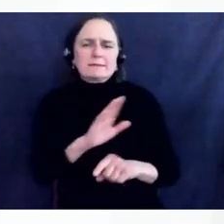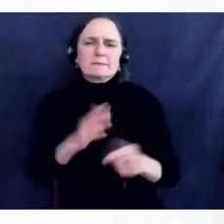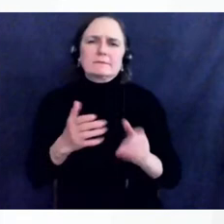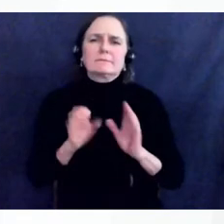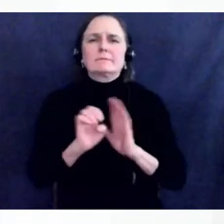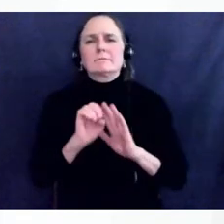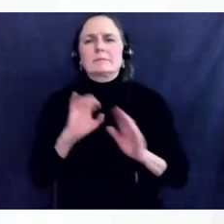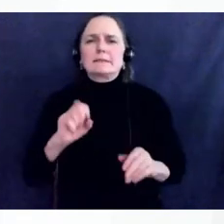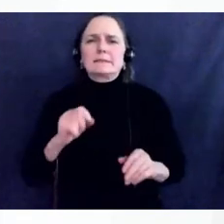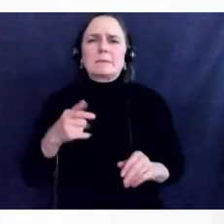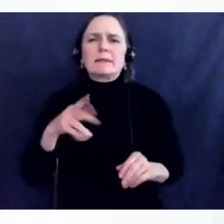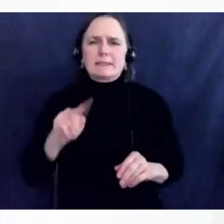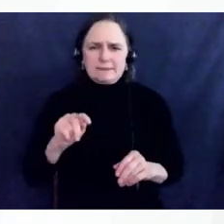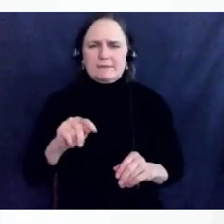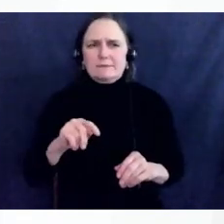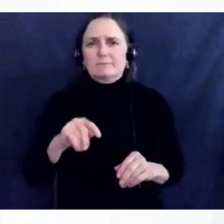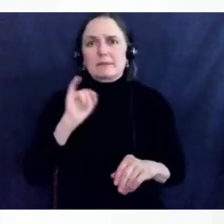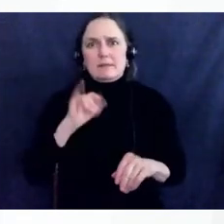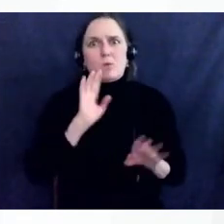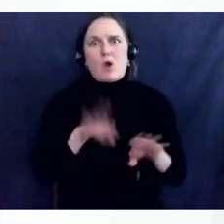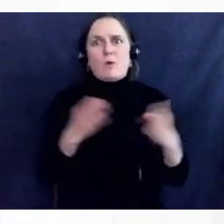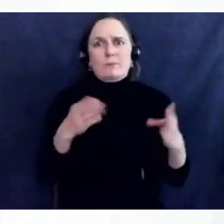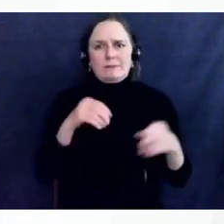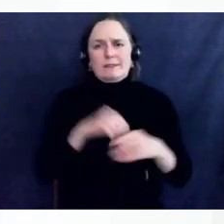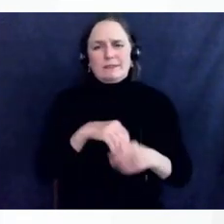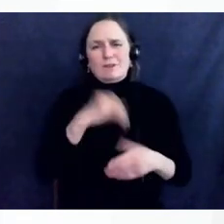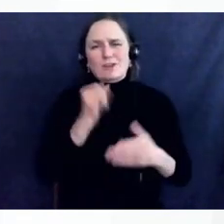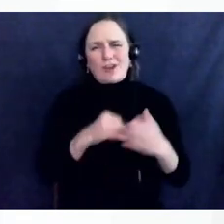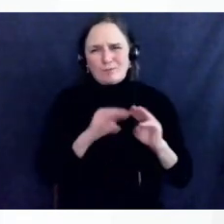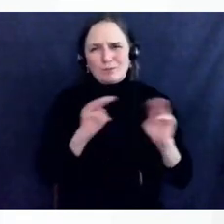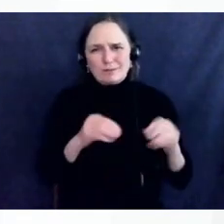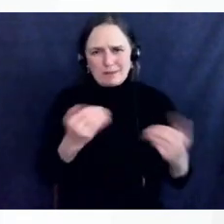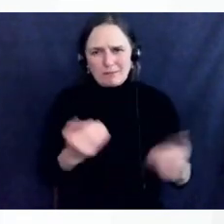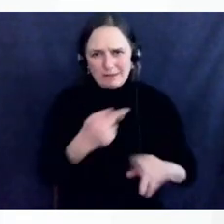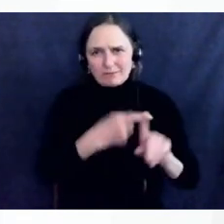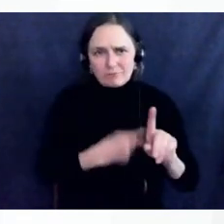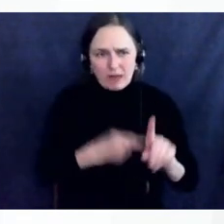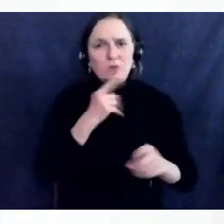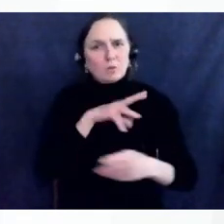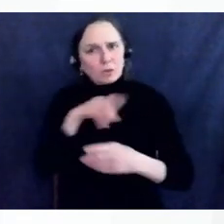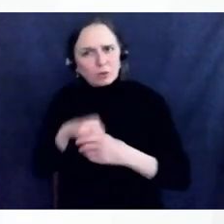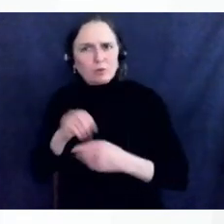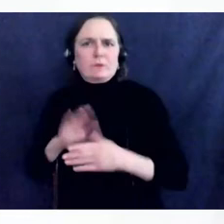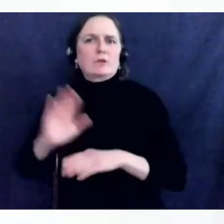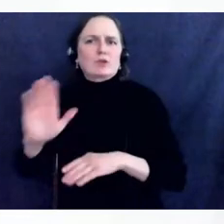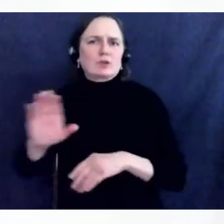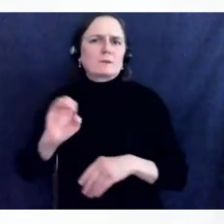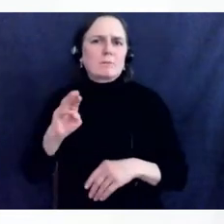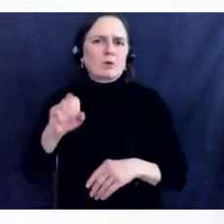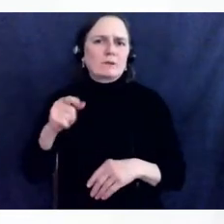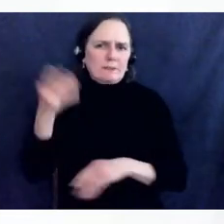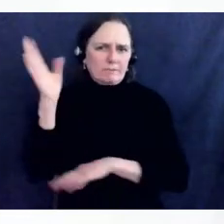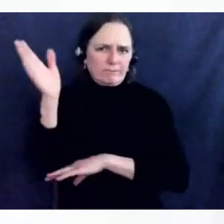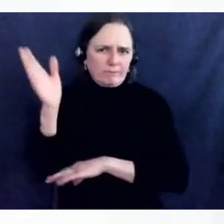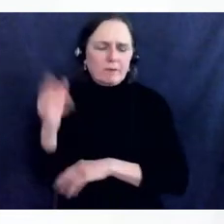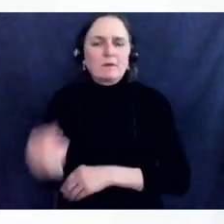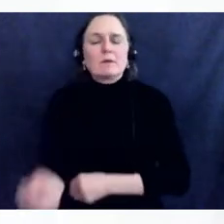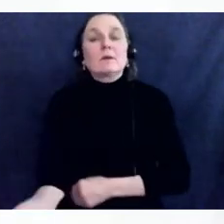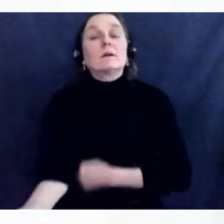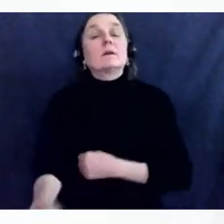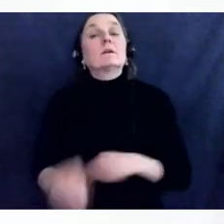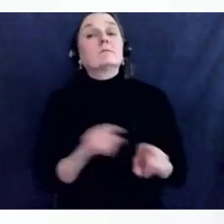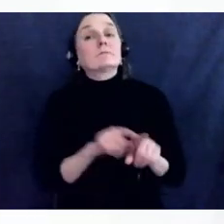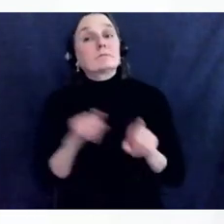I can't help but make a shameless plug at this point also for a project that we are undertaking to renovate